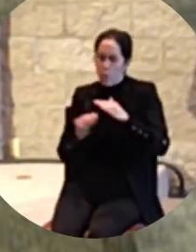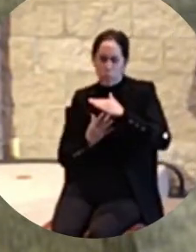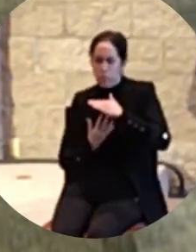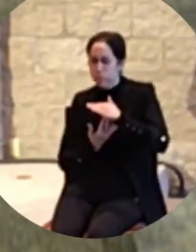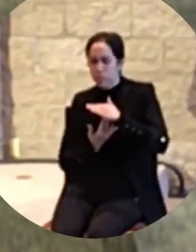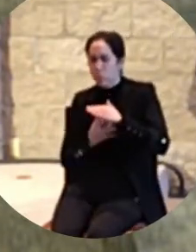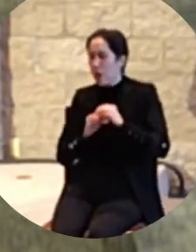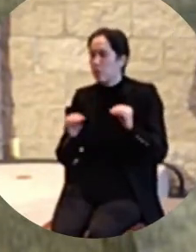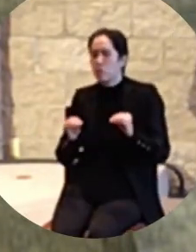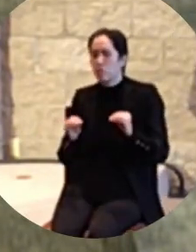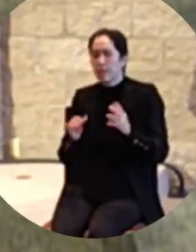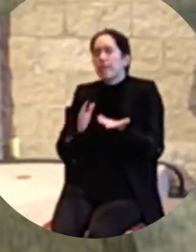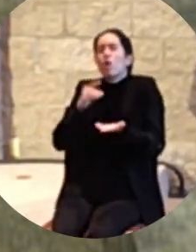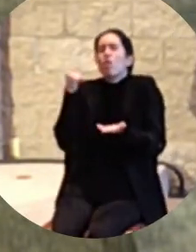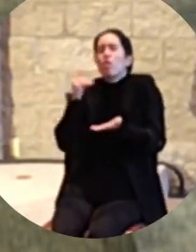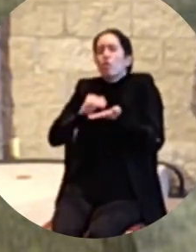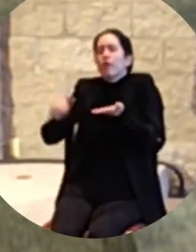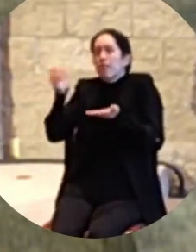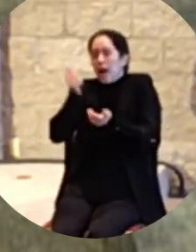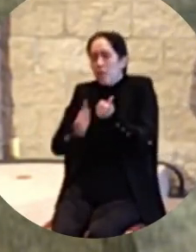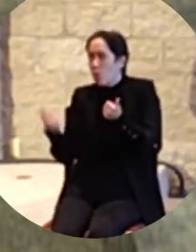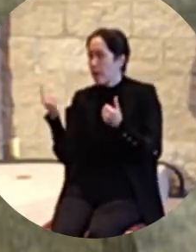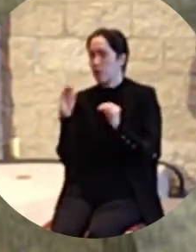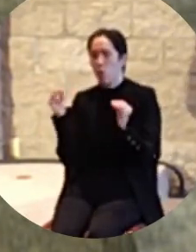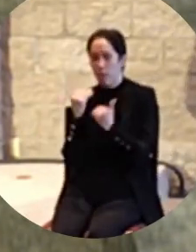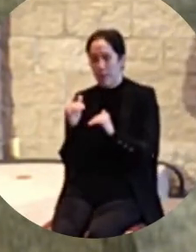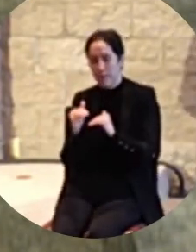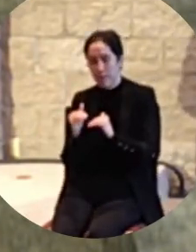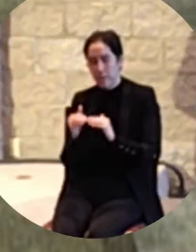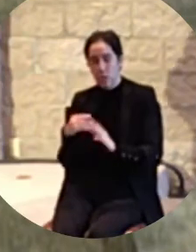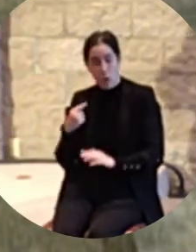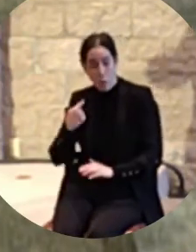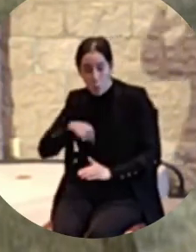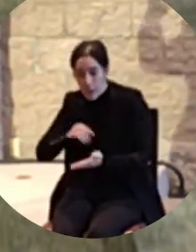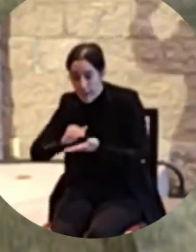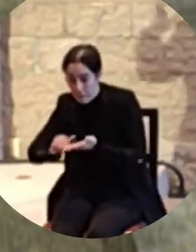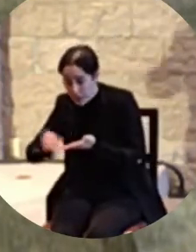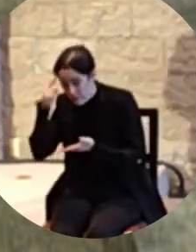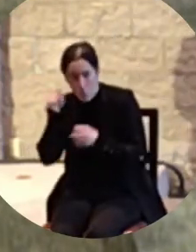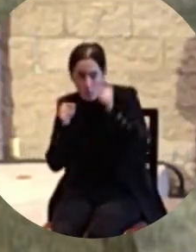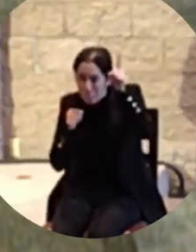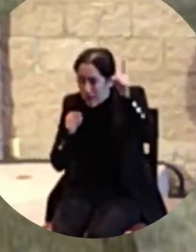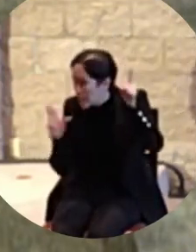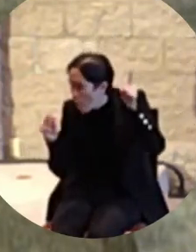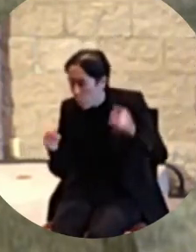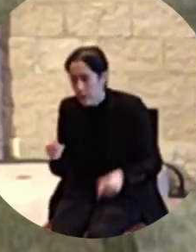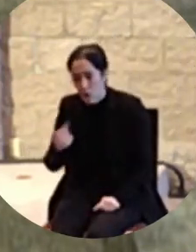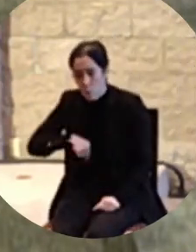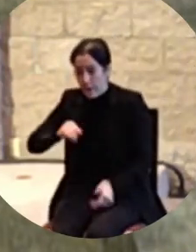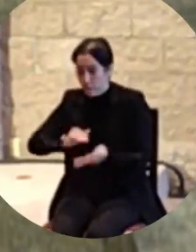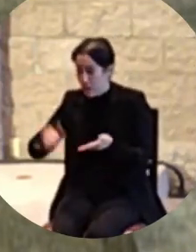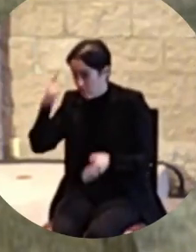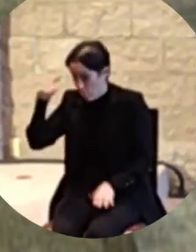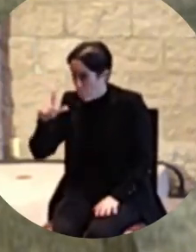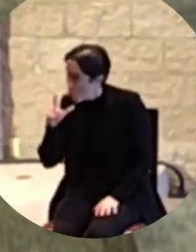free. That we can be free of any suffering and any pain and live free.